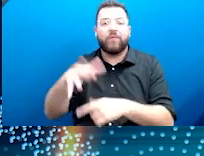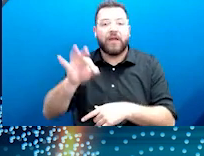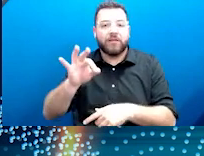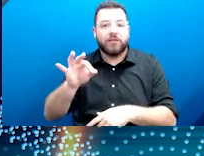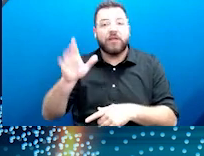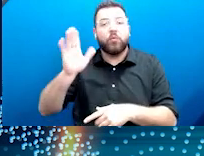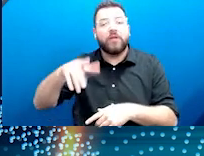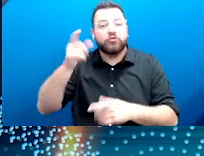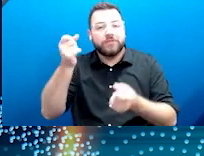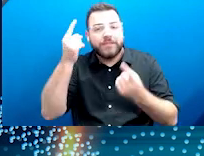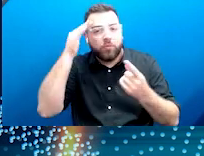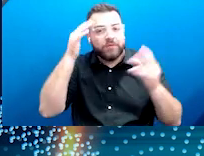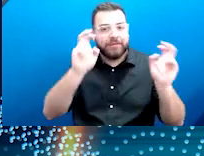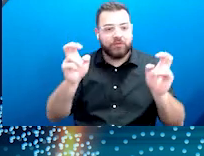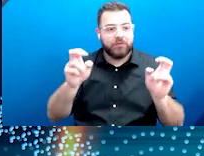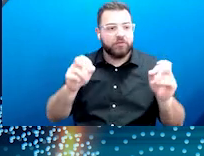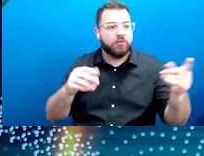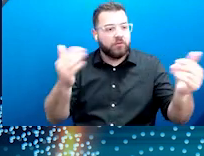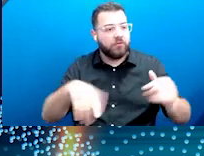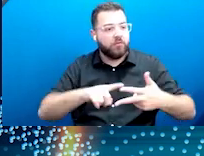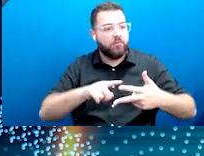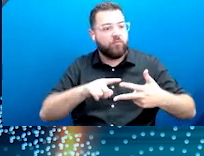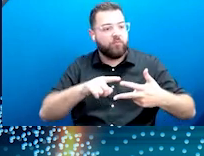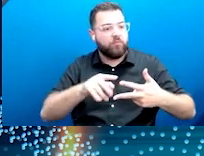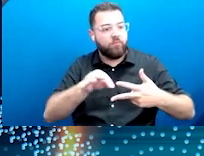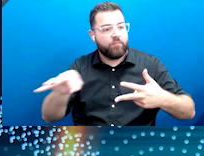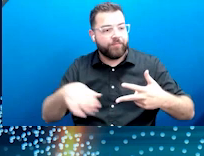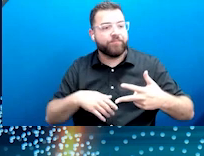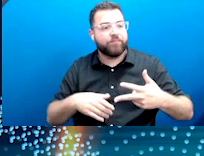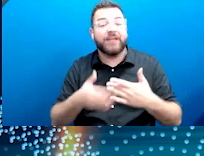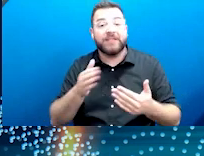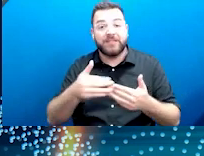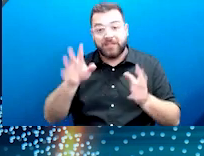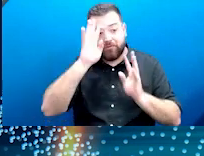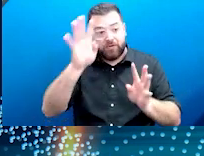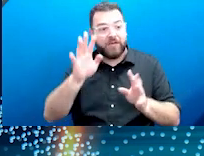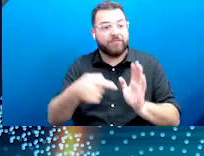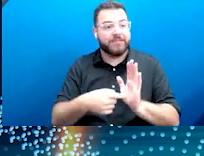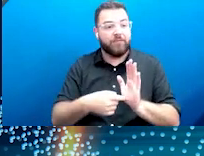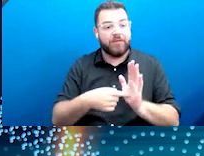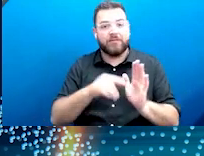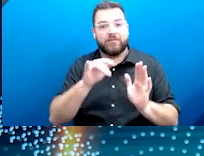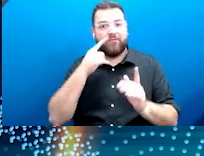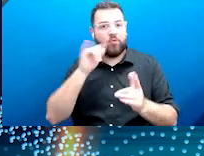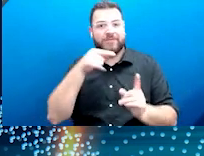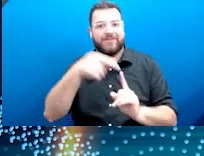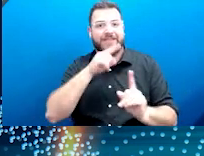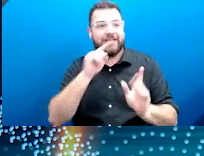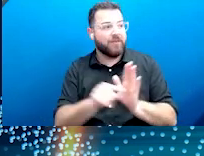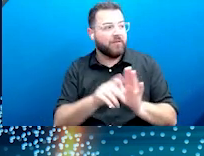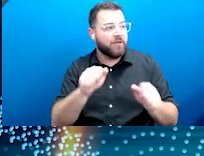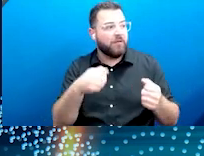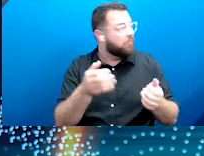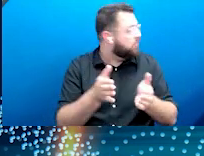So easily generate relevant examples for assignments. Yes, you can also plug information into it and ask it to give you an example. I've used